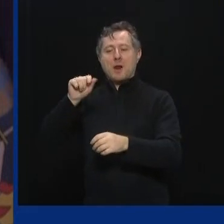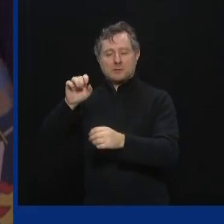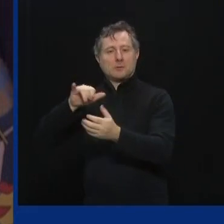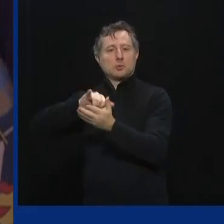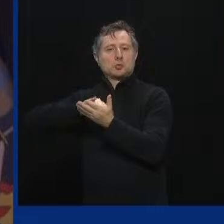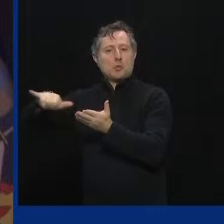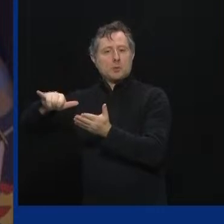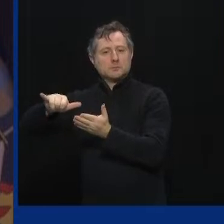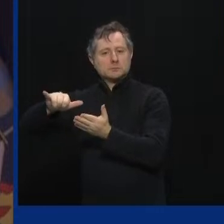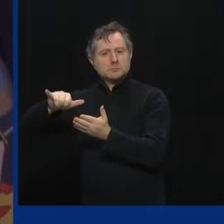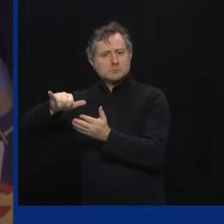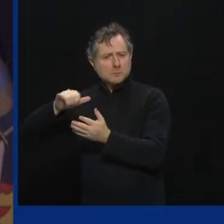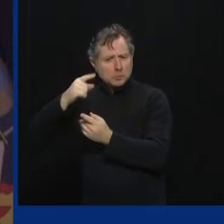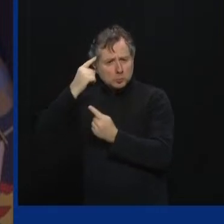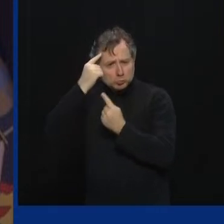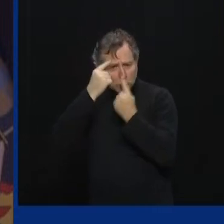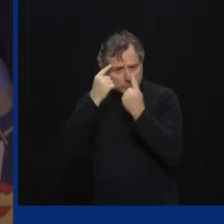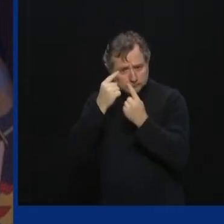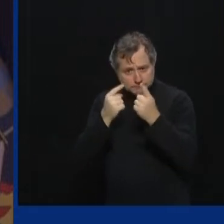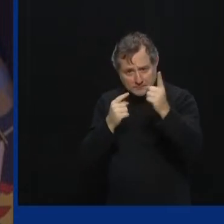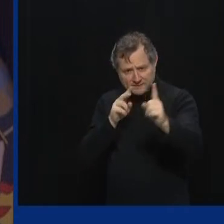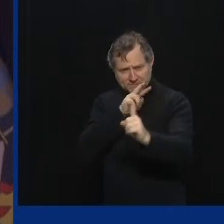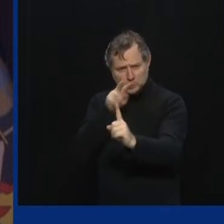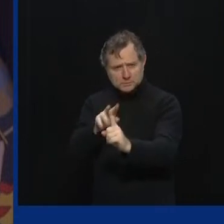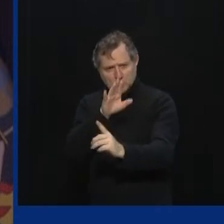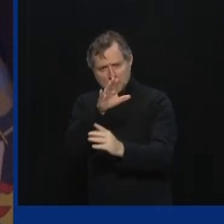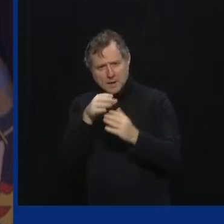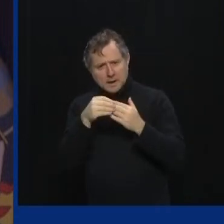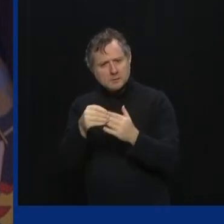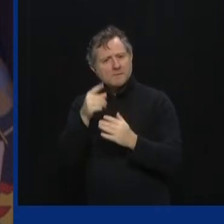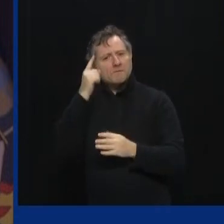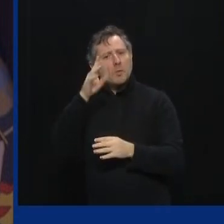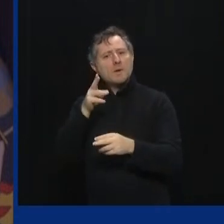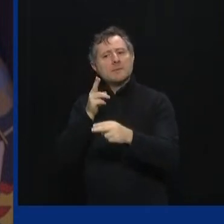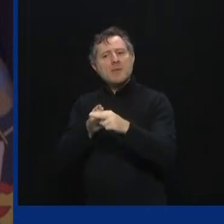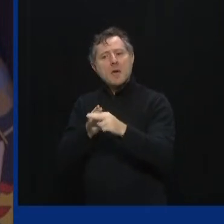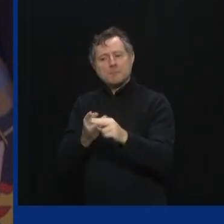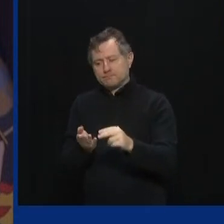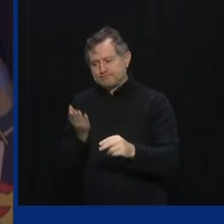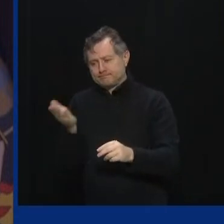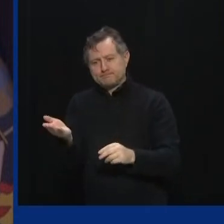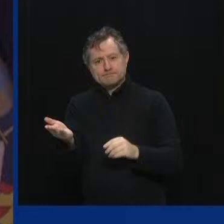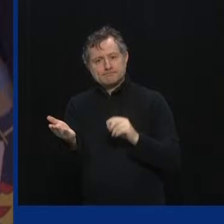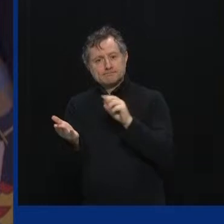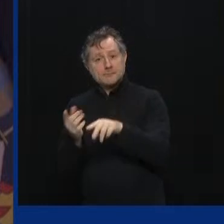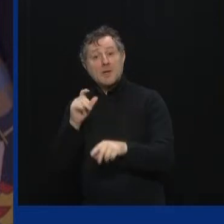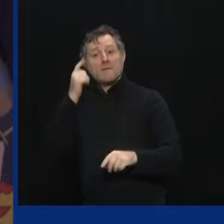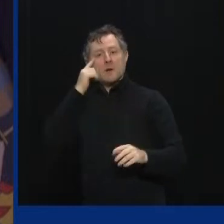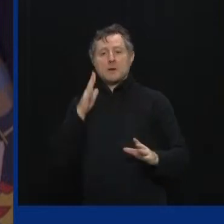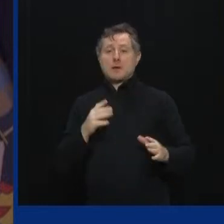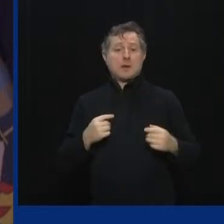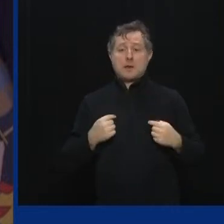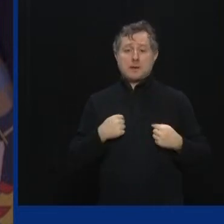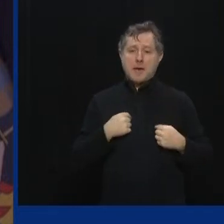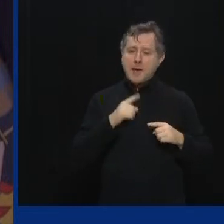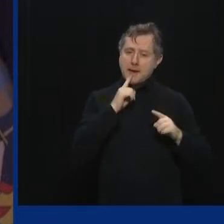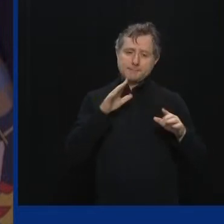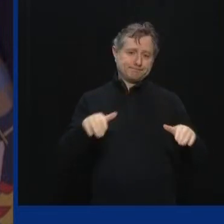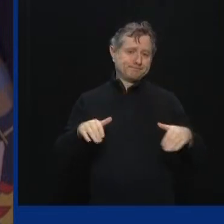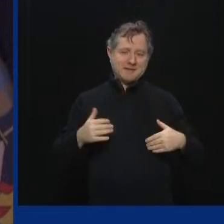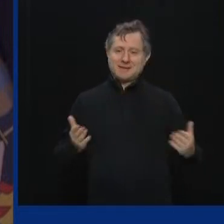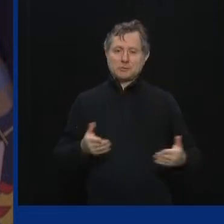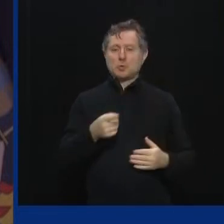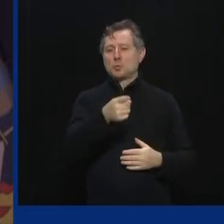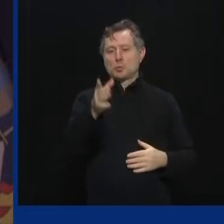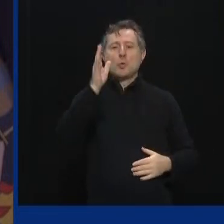to get your thoughts on where you're leaning right now towards that nomination. I won't be tipping that off here. You'll all be hearing very shortly when I have a chance to assess